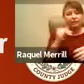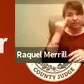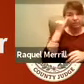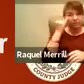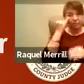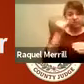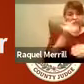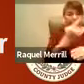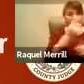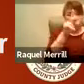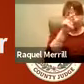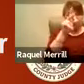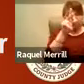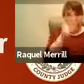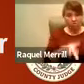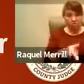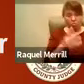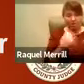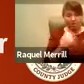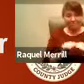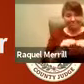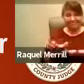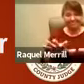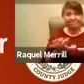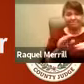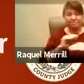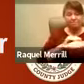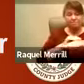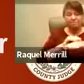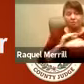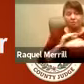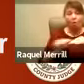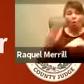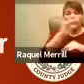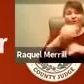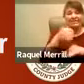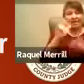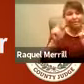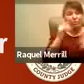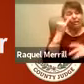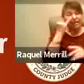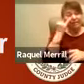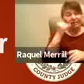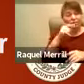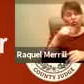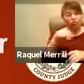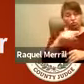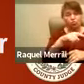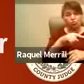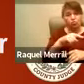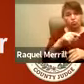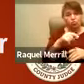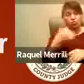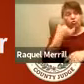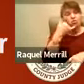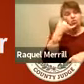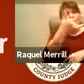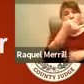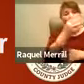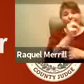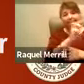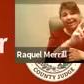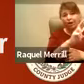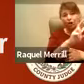want to have an outdoor gathering of 10 people or more, and if you are in the municipality, you call the mayor, and the